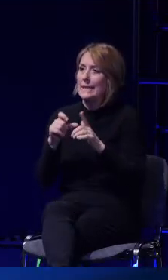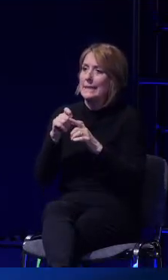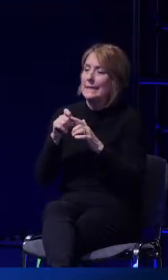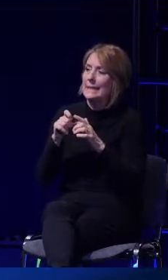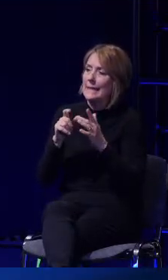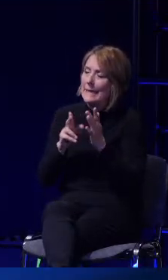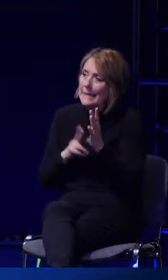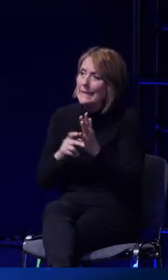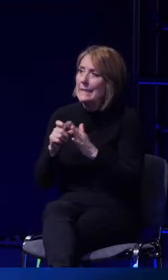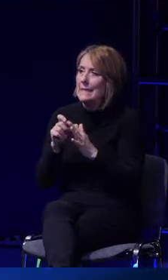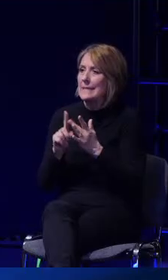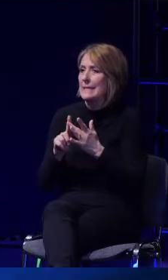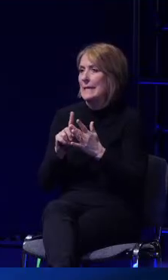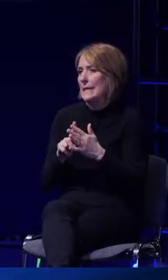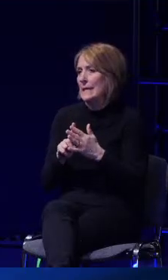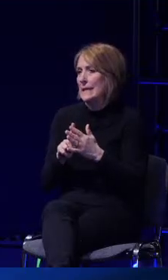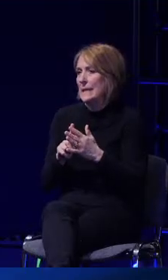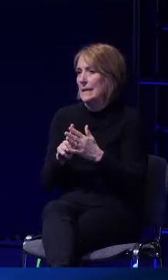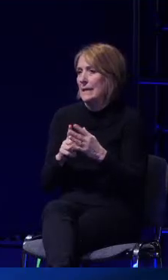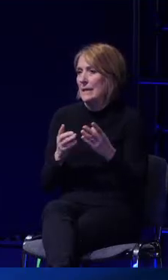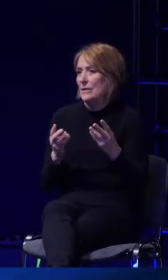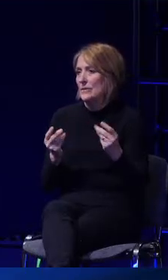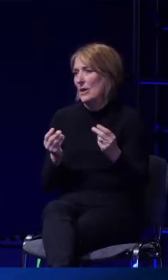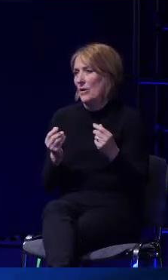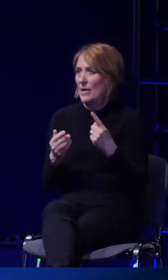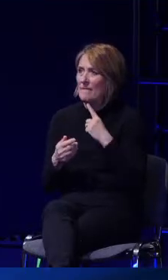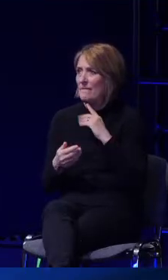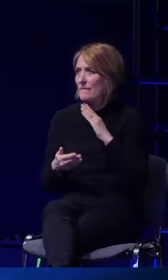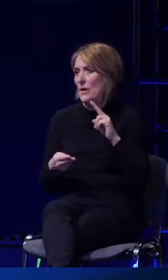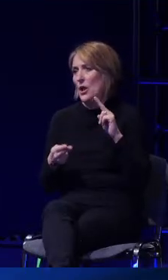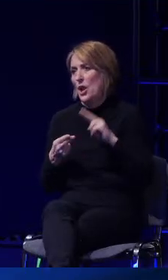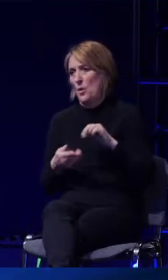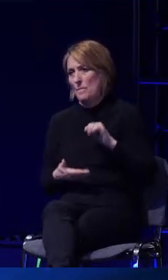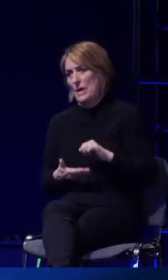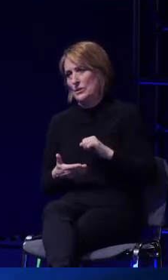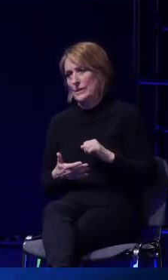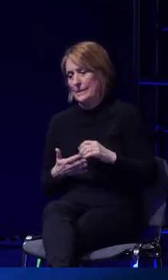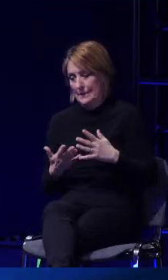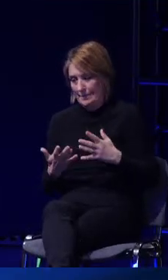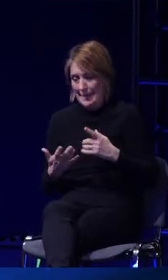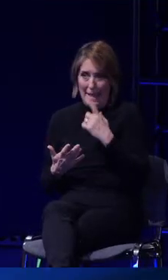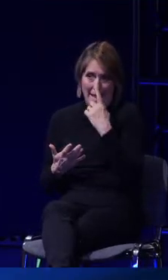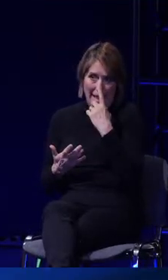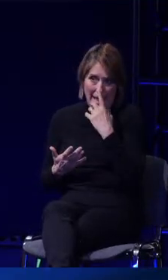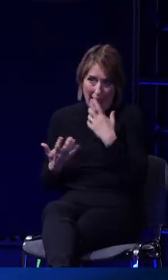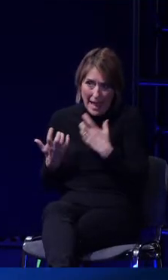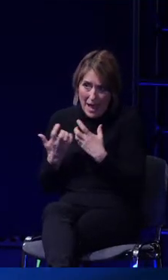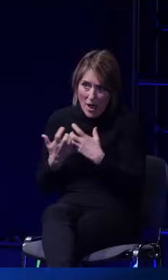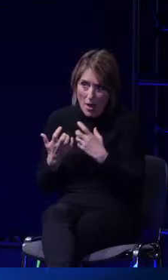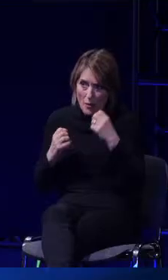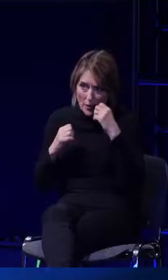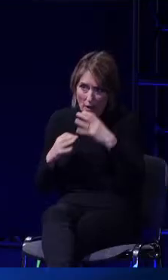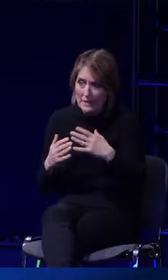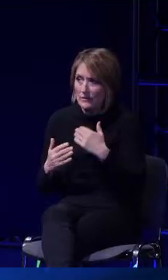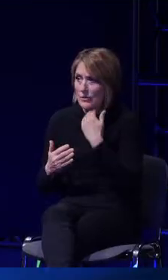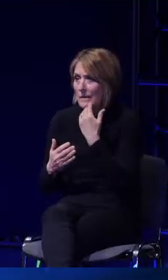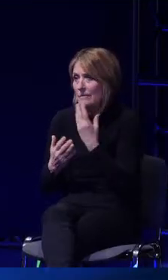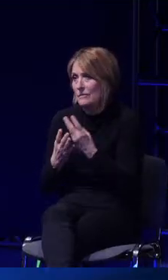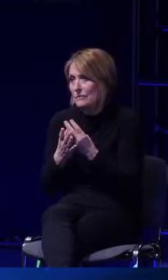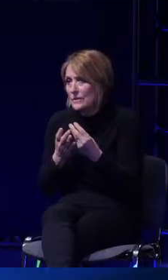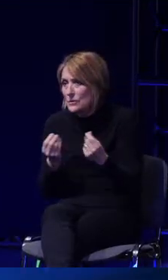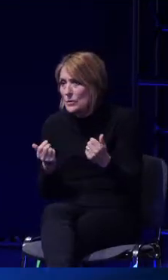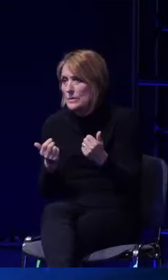How do you do this if you were on a low budget indie and you didn't have as many resources and time, especially in